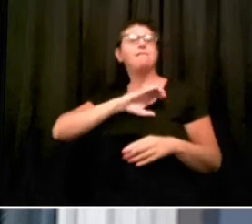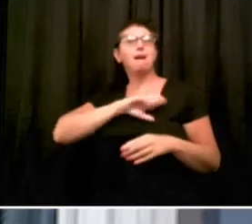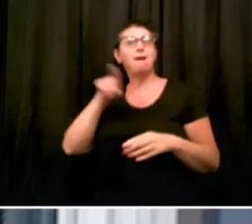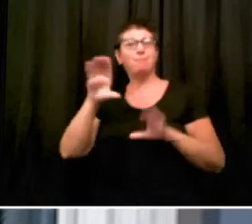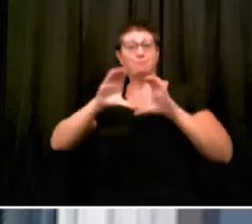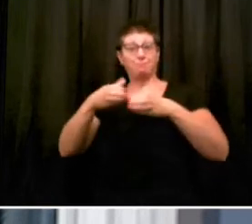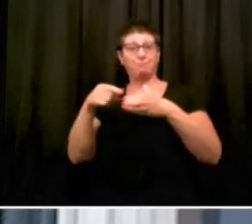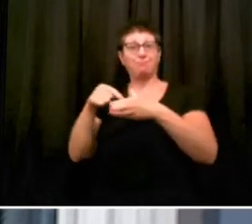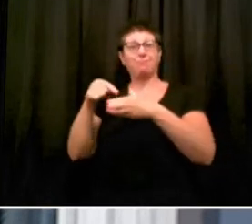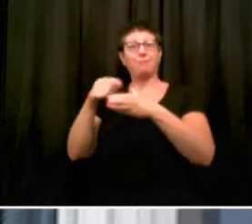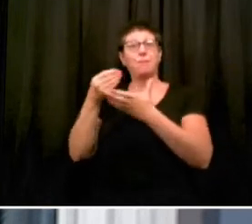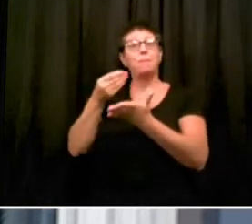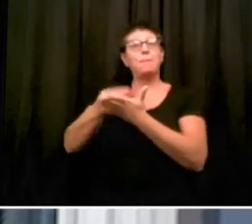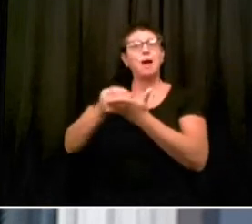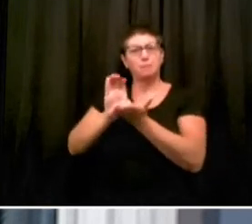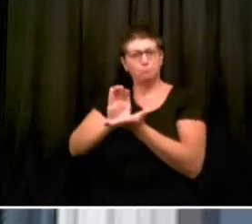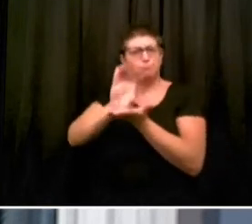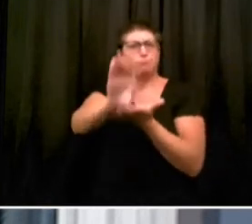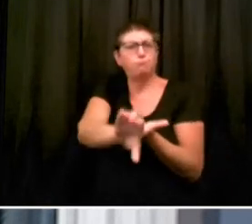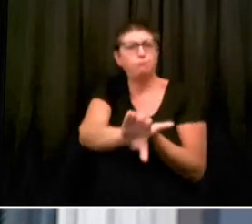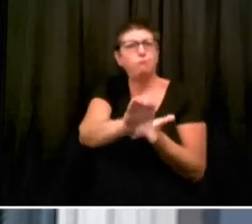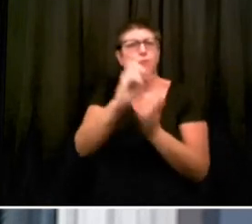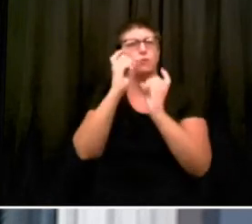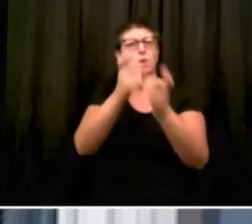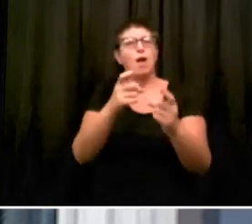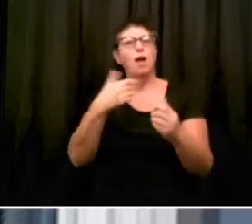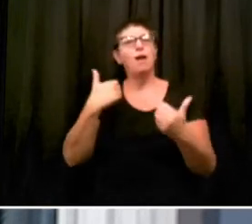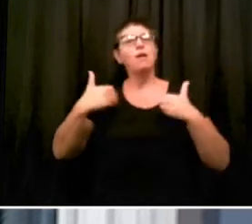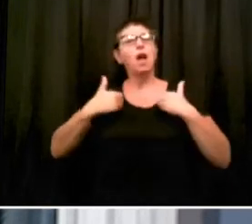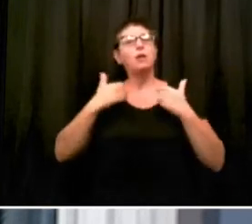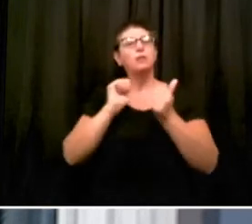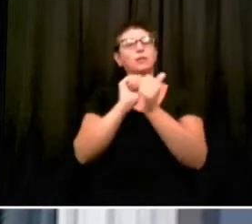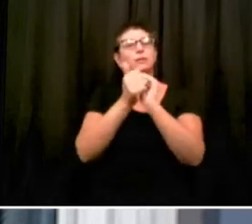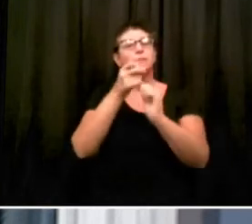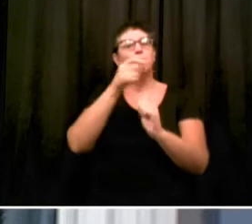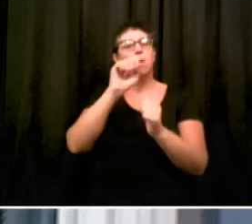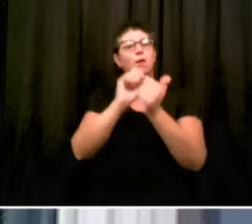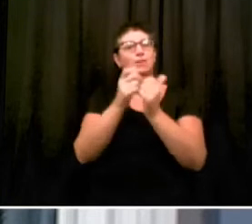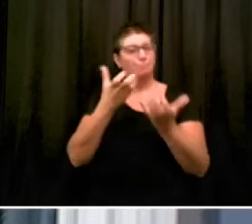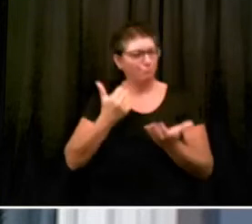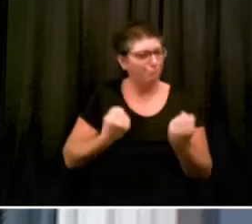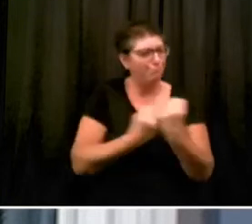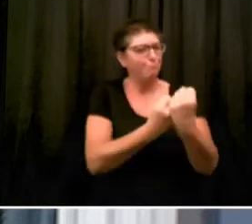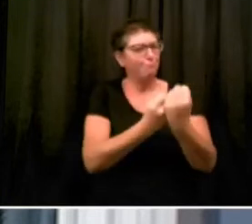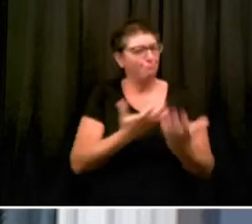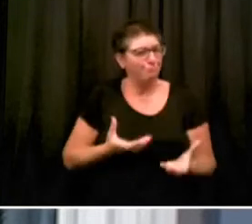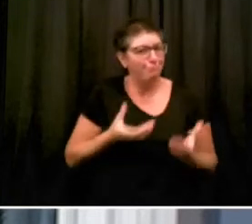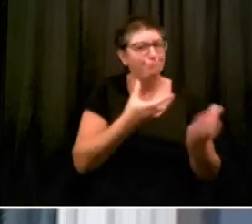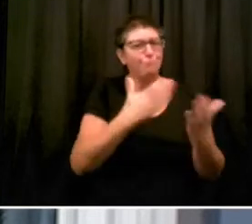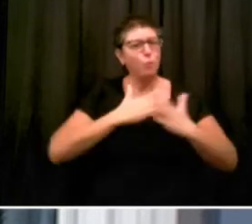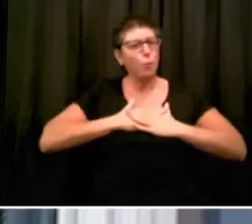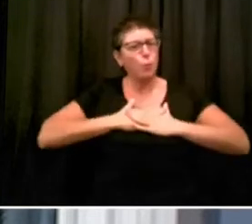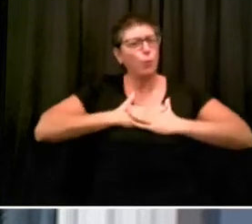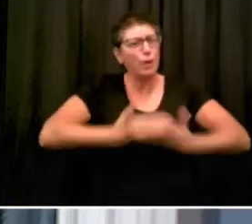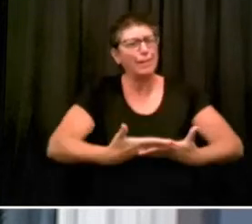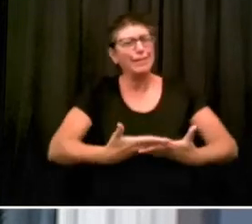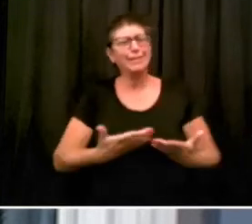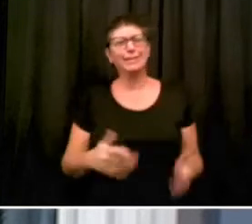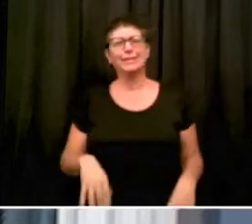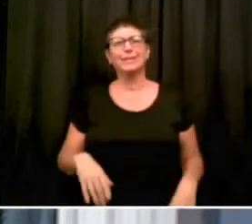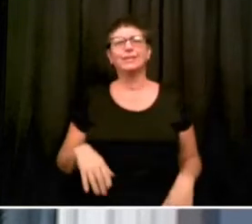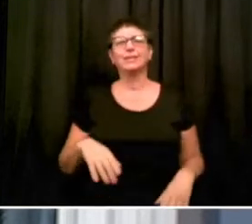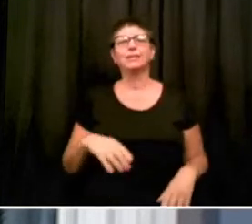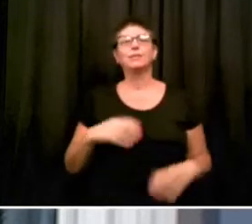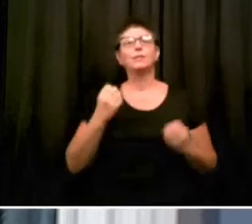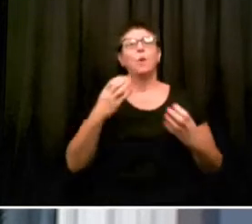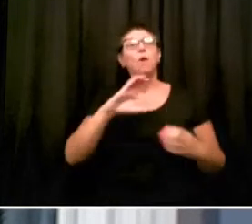officers, detectives dedicated to literally changing kids' lives and working with teachers in that community to make sure that you